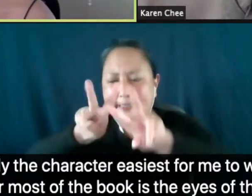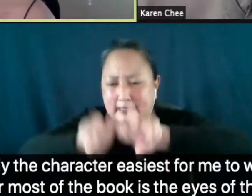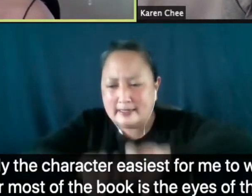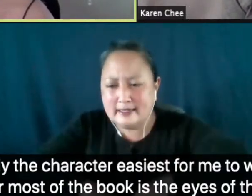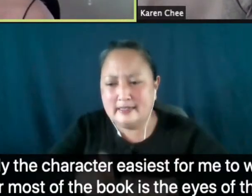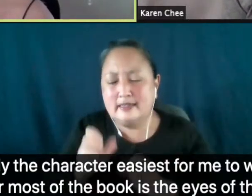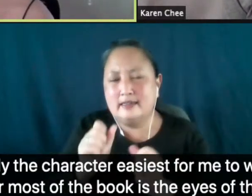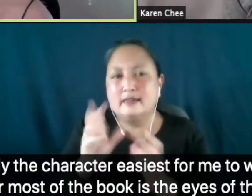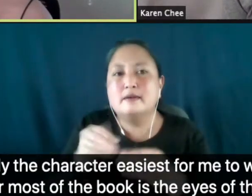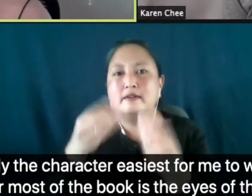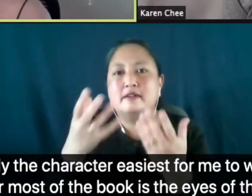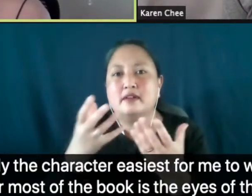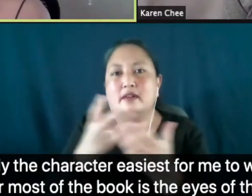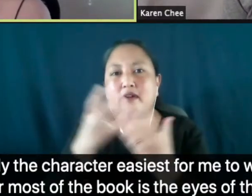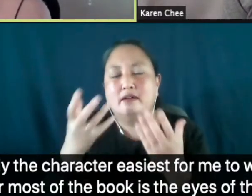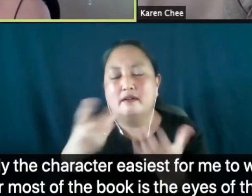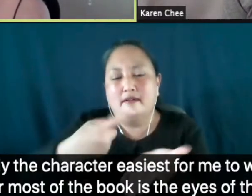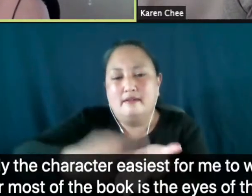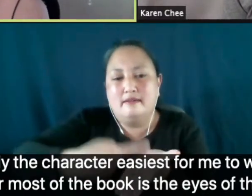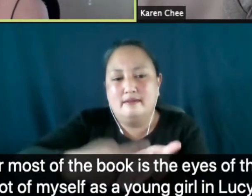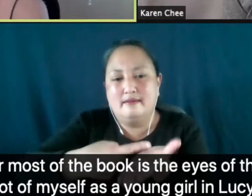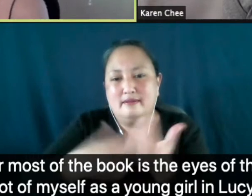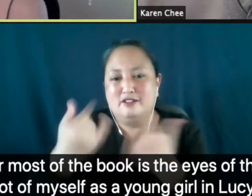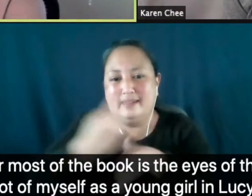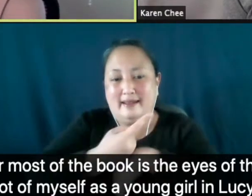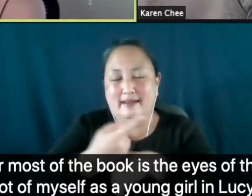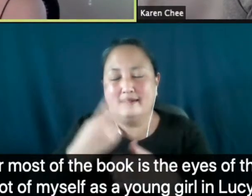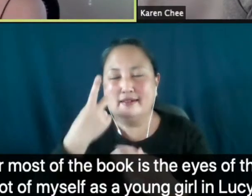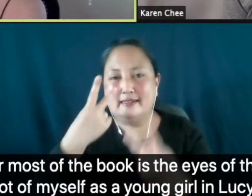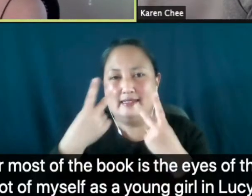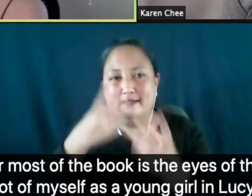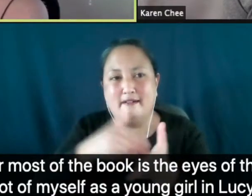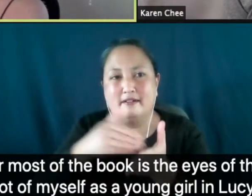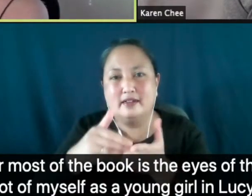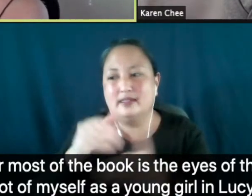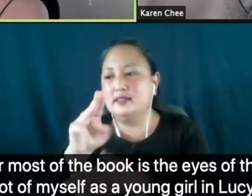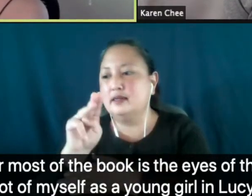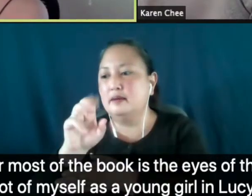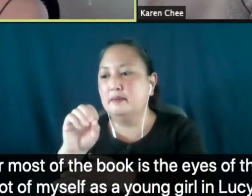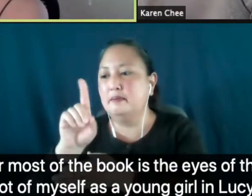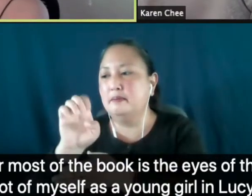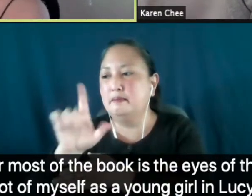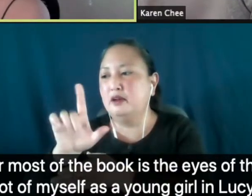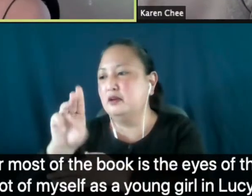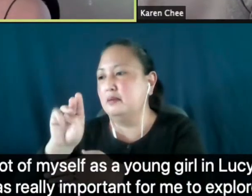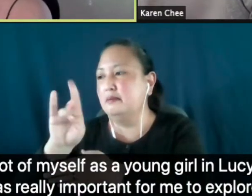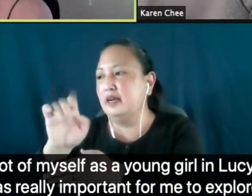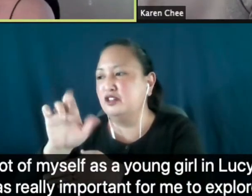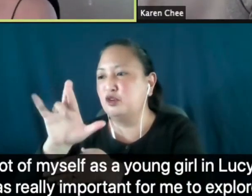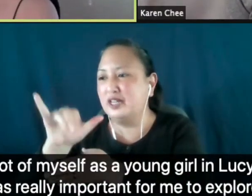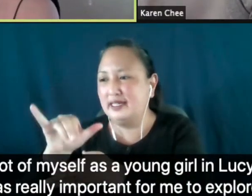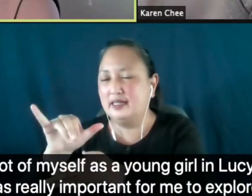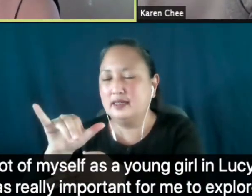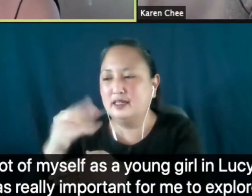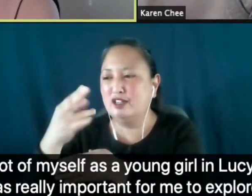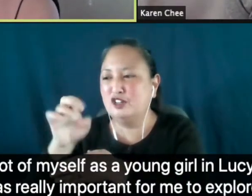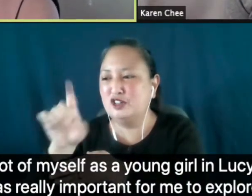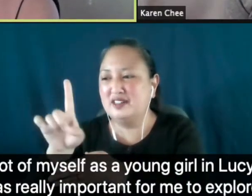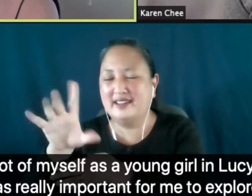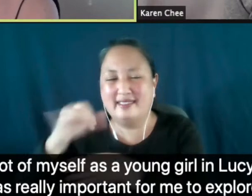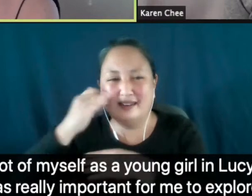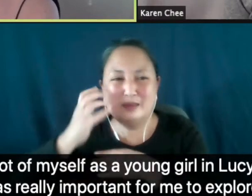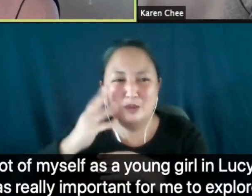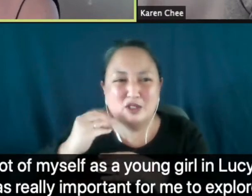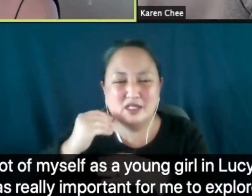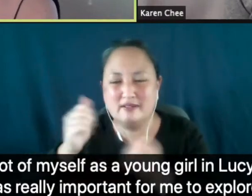like coming up in a lot of conversations today, is this question of model minorityhood and this like desire of Asian